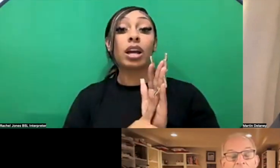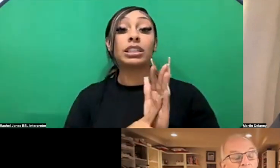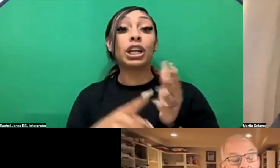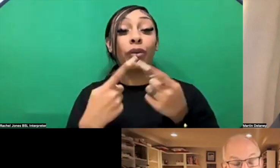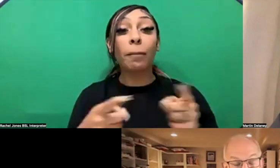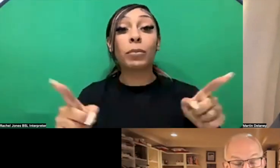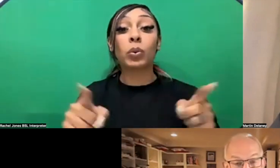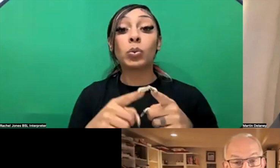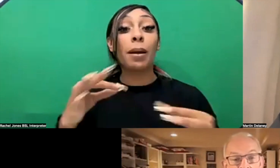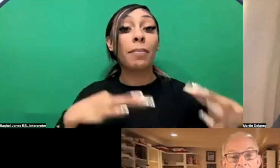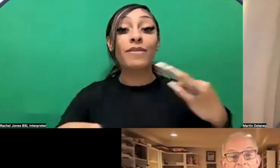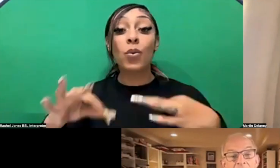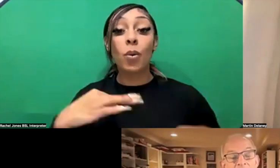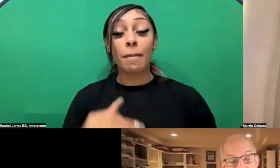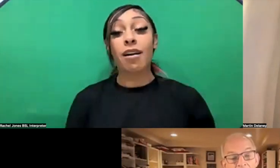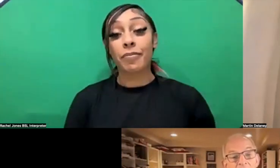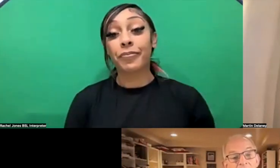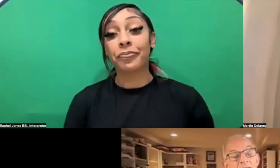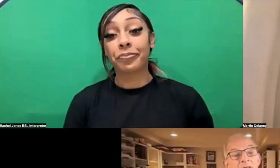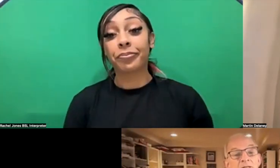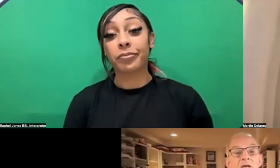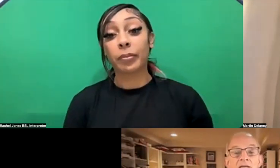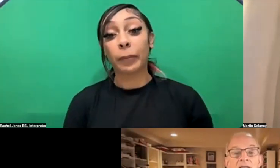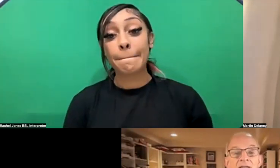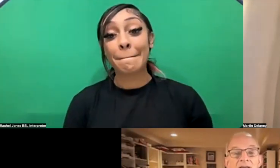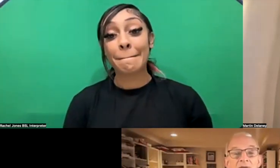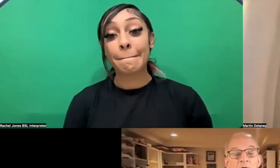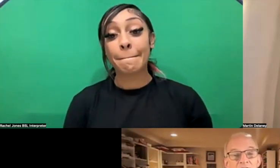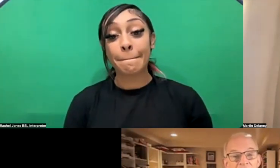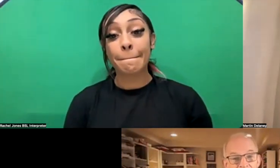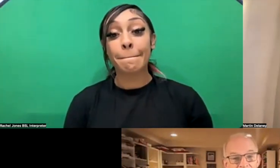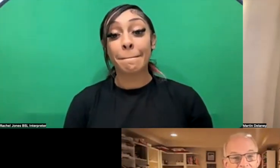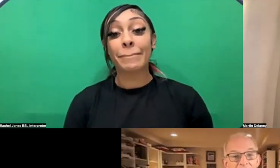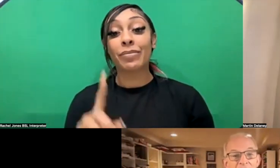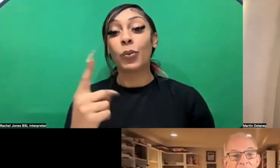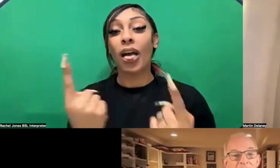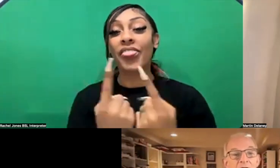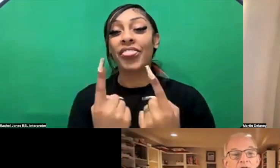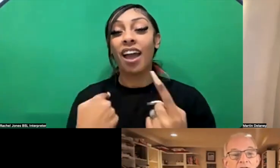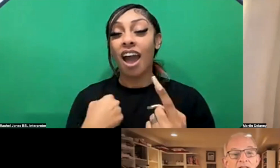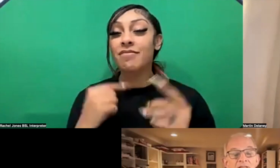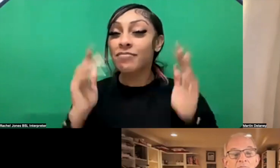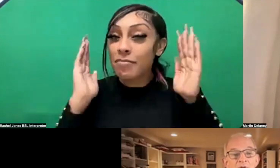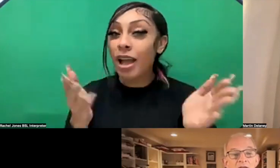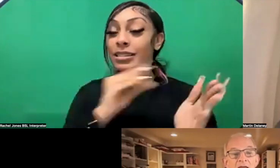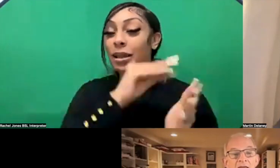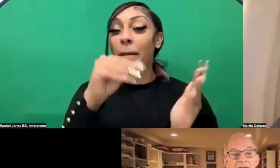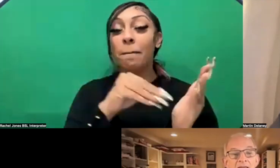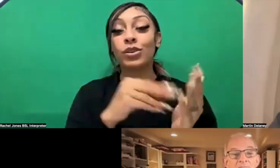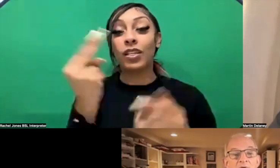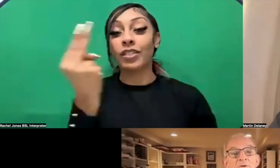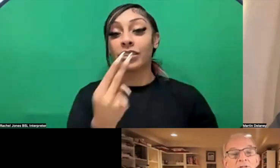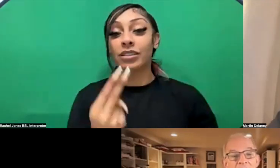And one of the things I emphasized in the design was that this is a drum machine that was